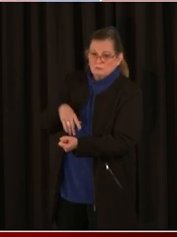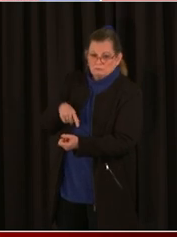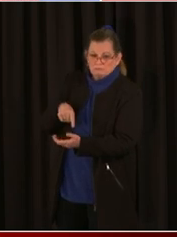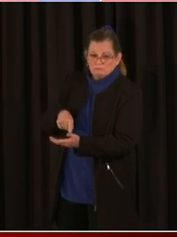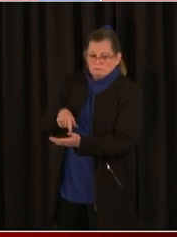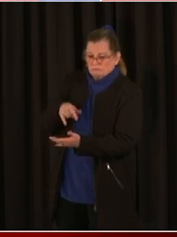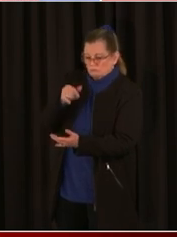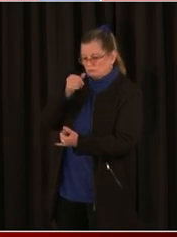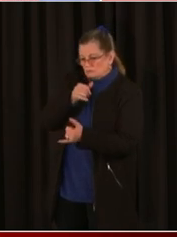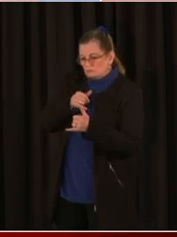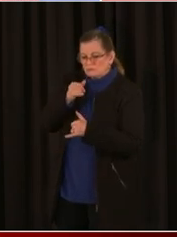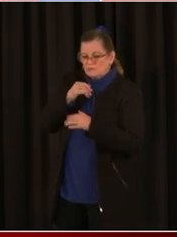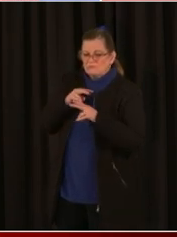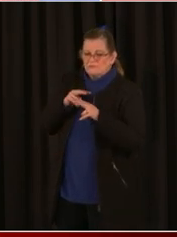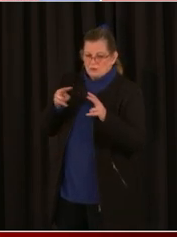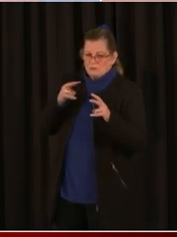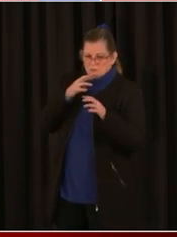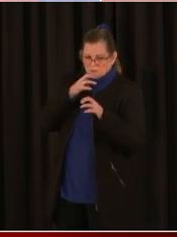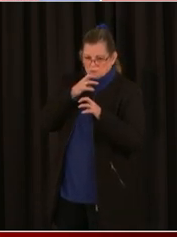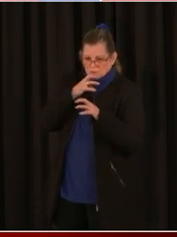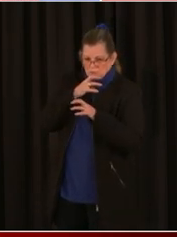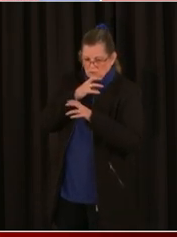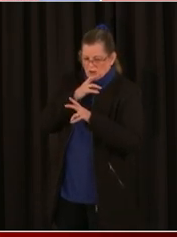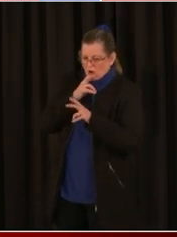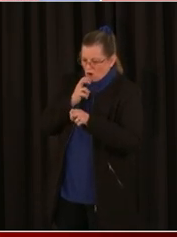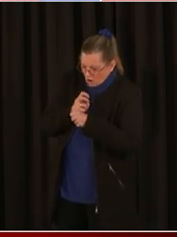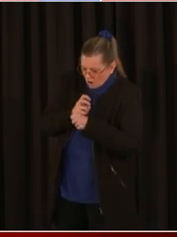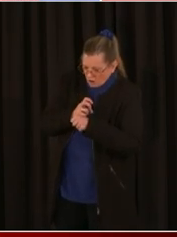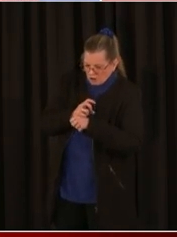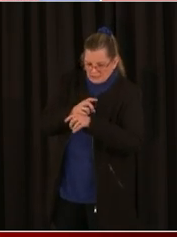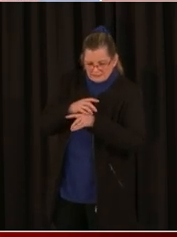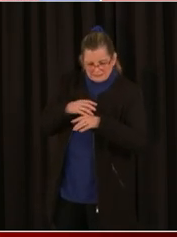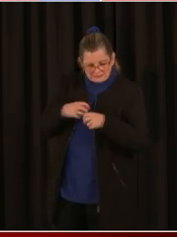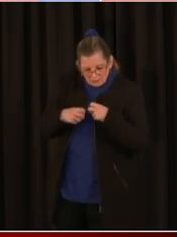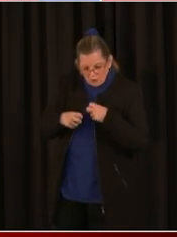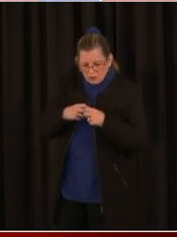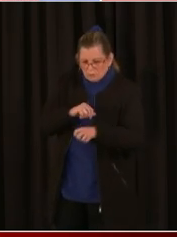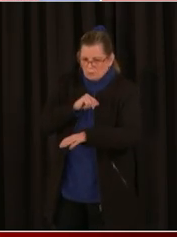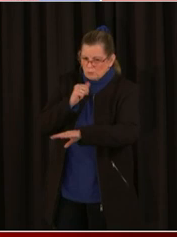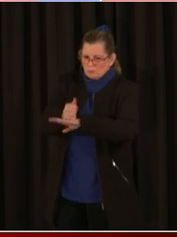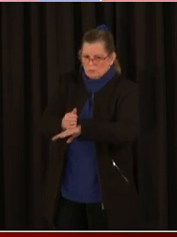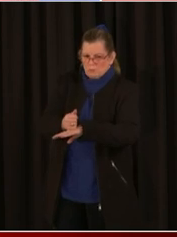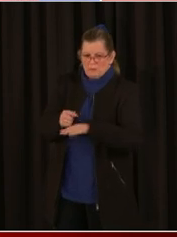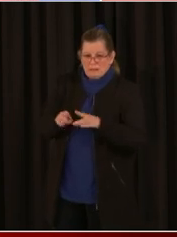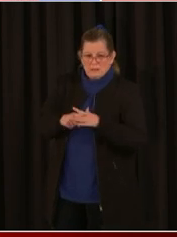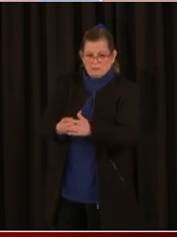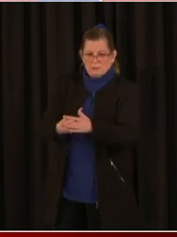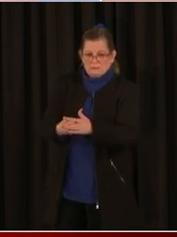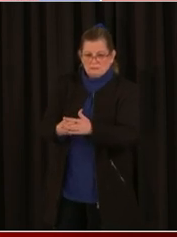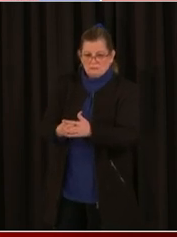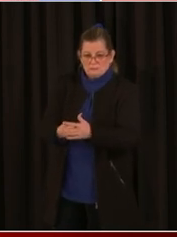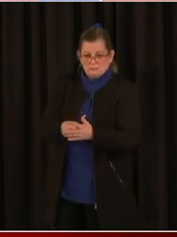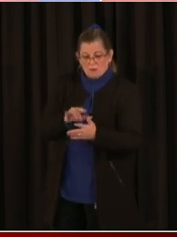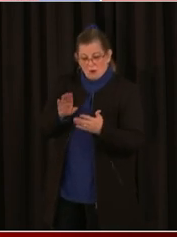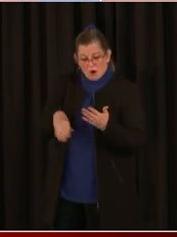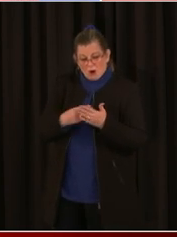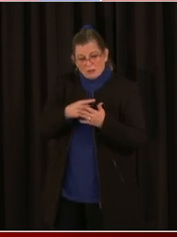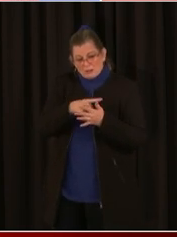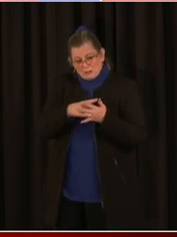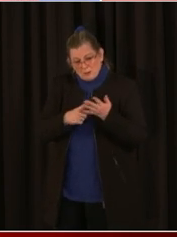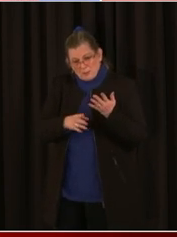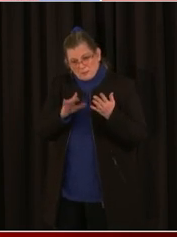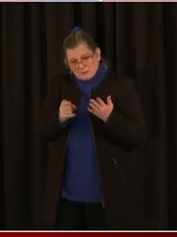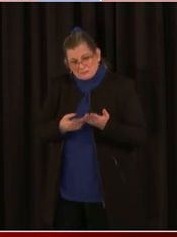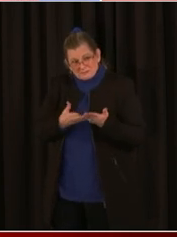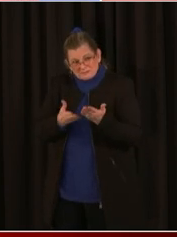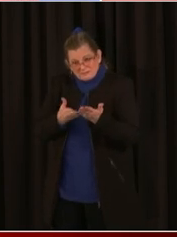going to be very difficult to implement. Further, both of these bills require